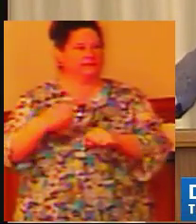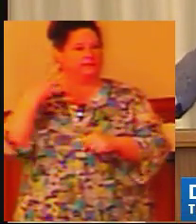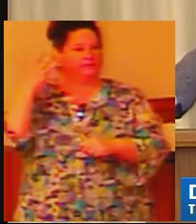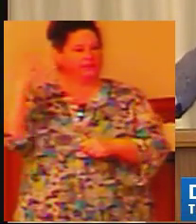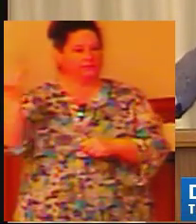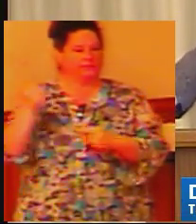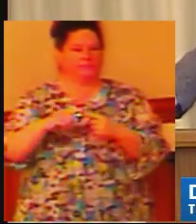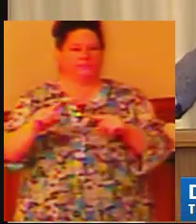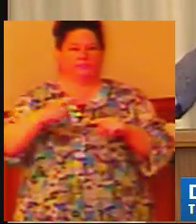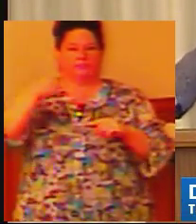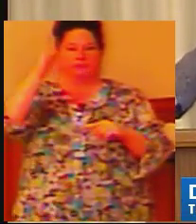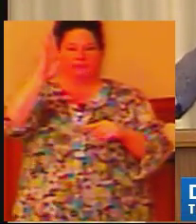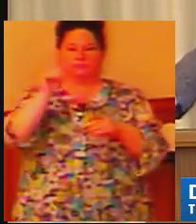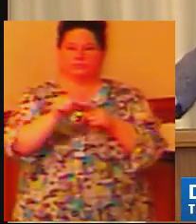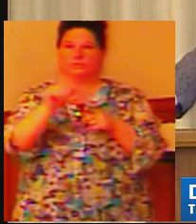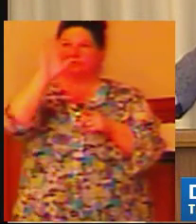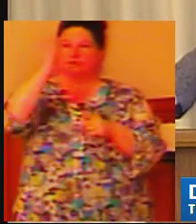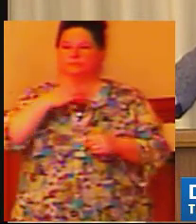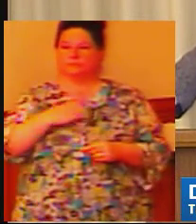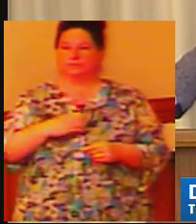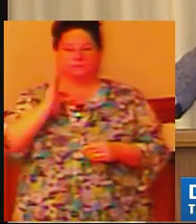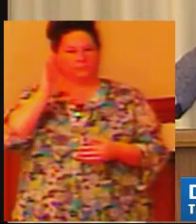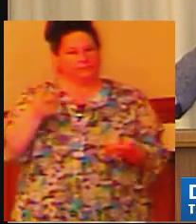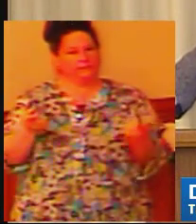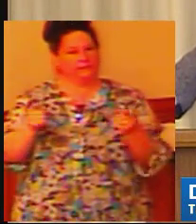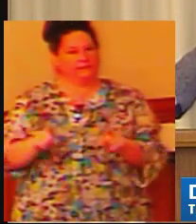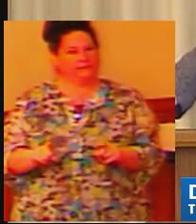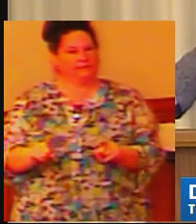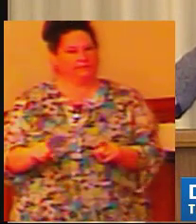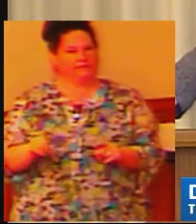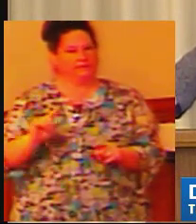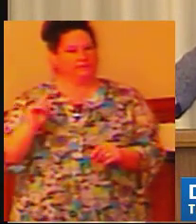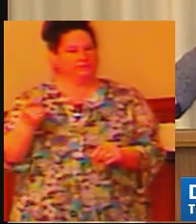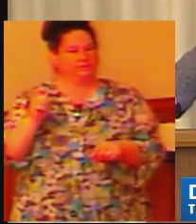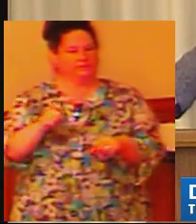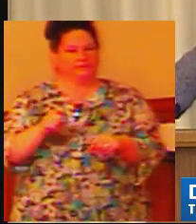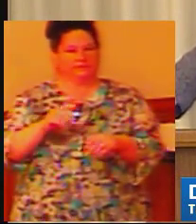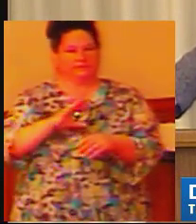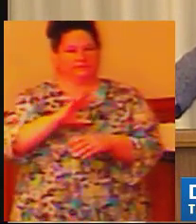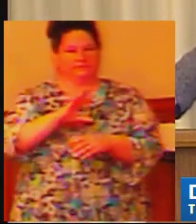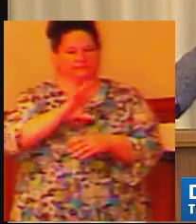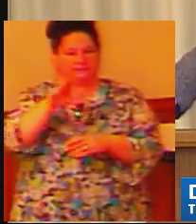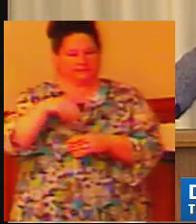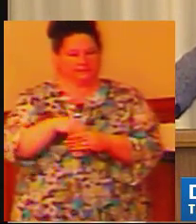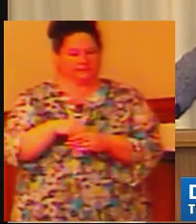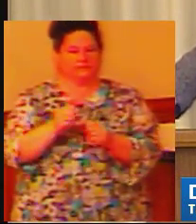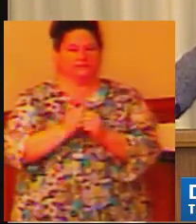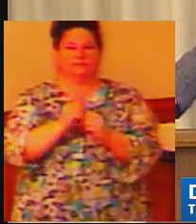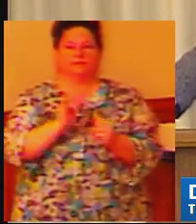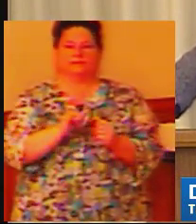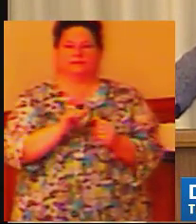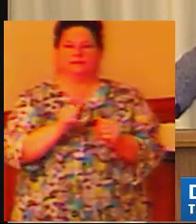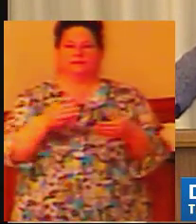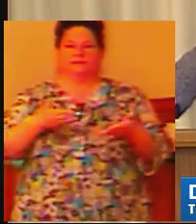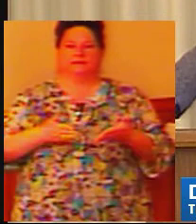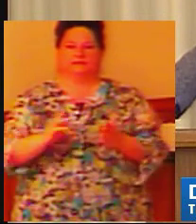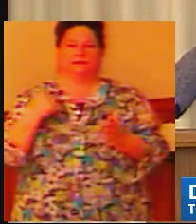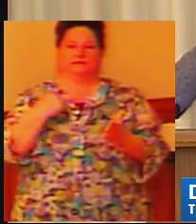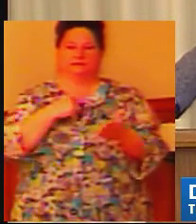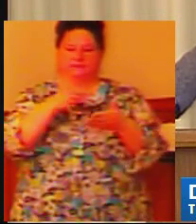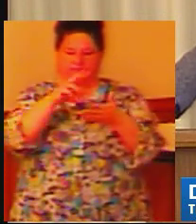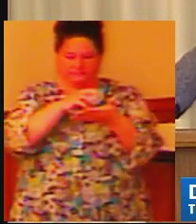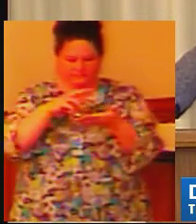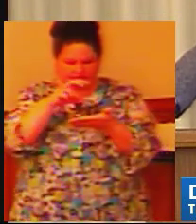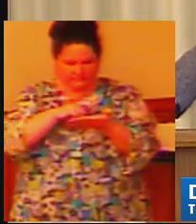God's word and God's will be done. All we have to do is tap into it. So let's explore the power of God's word to